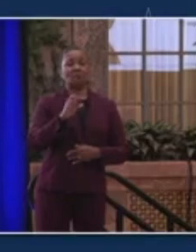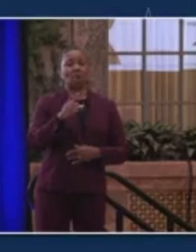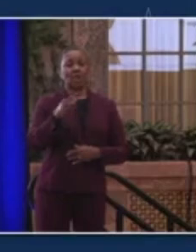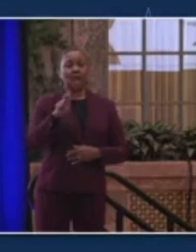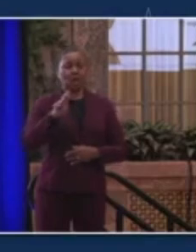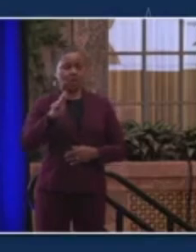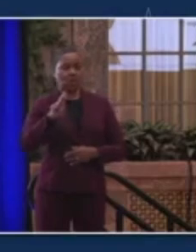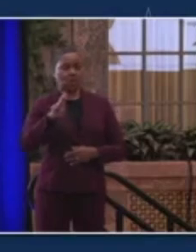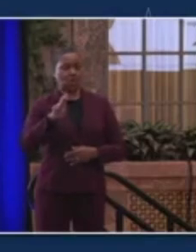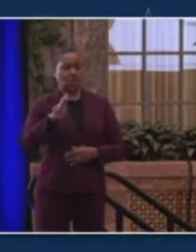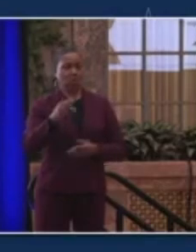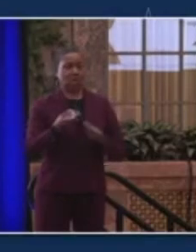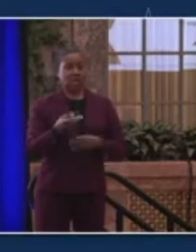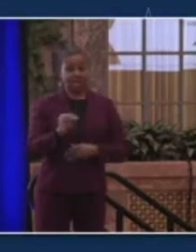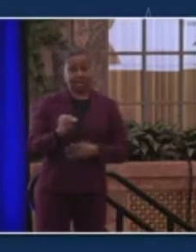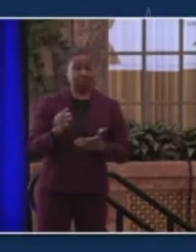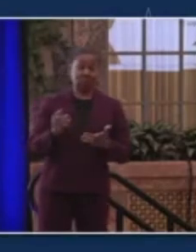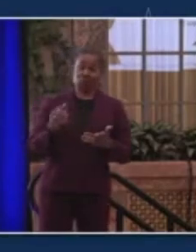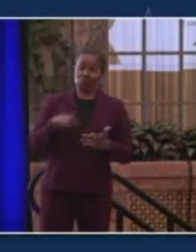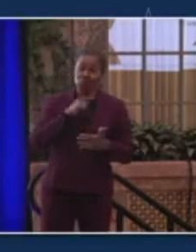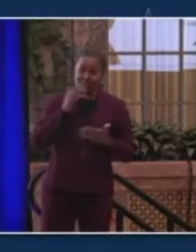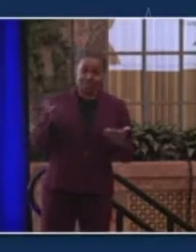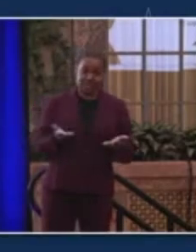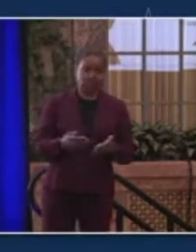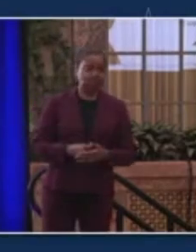that rally would not have happened.